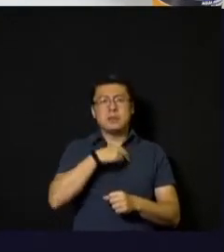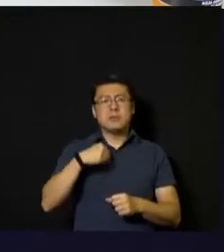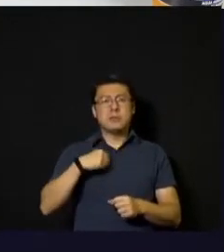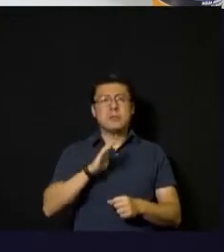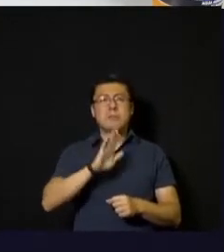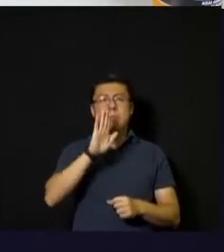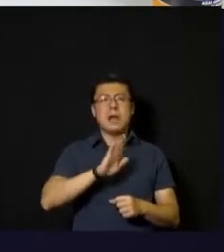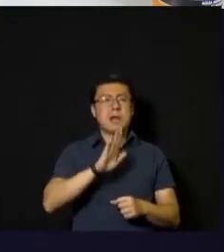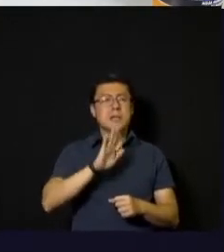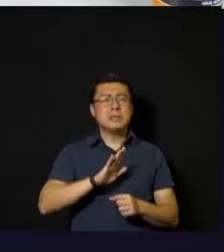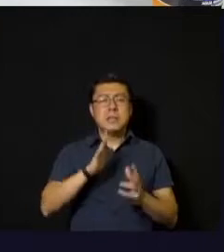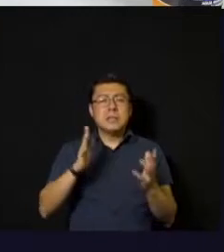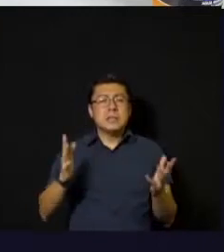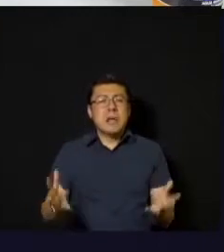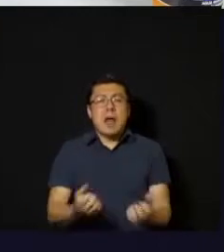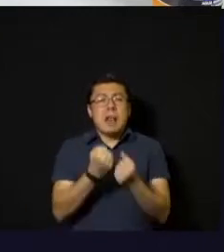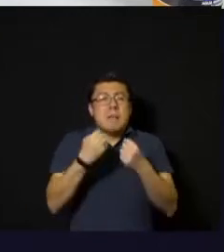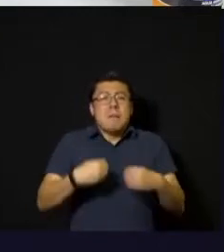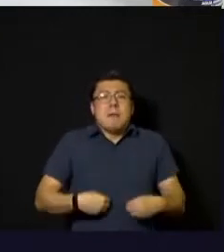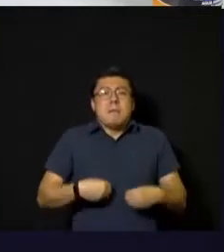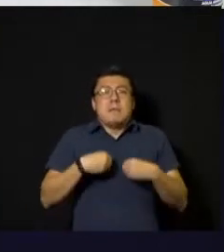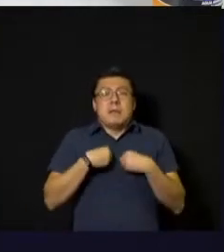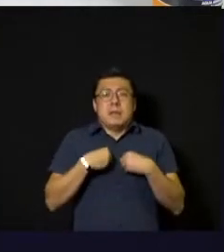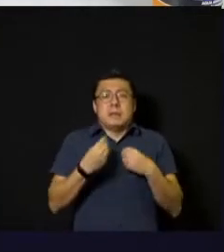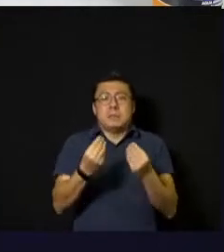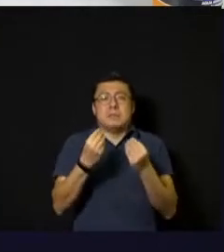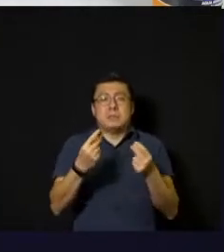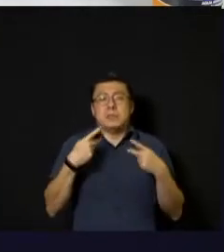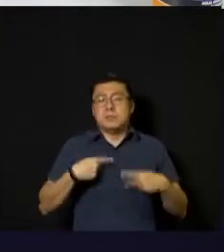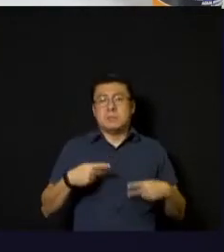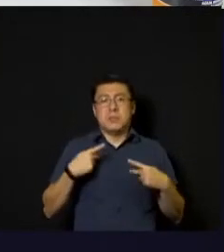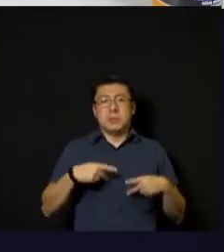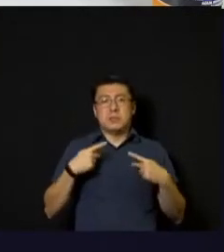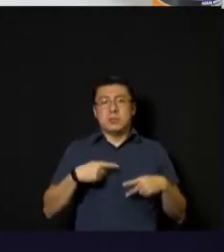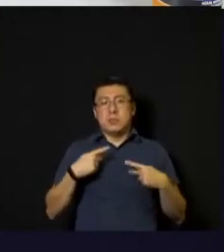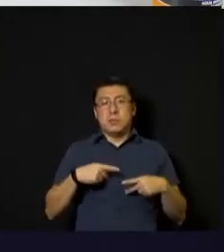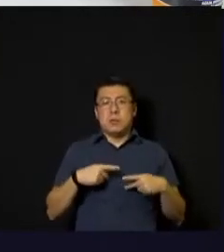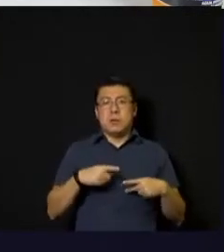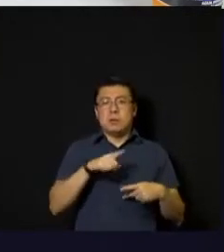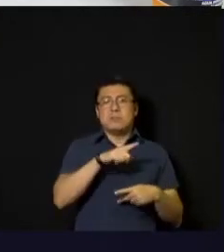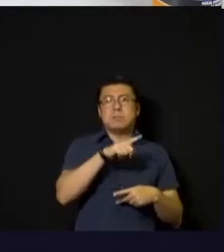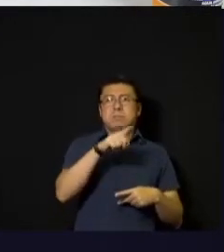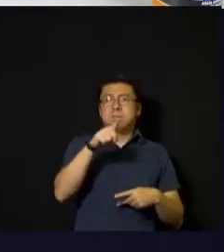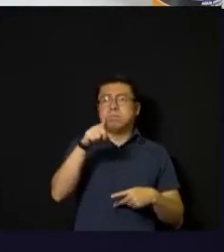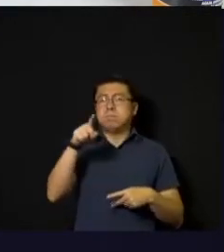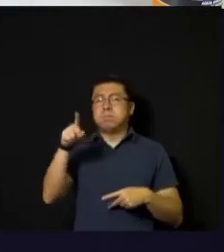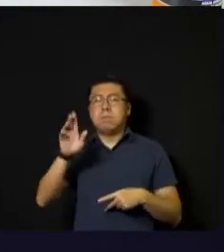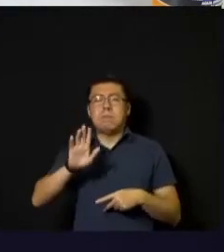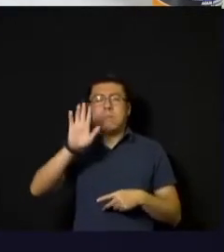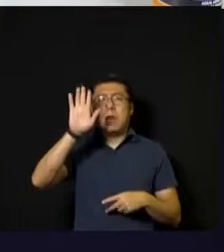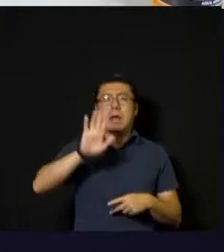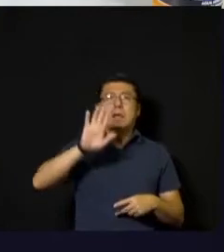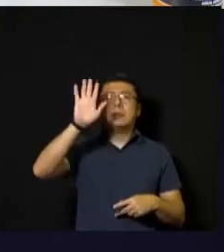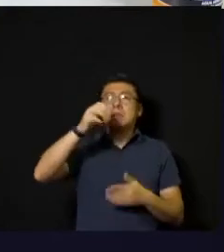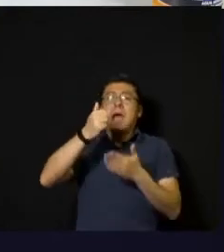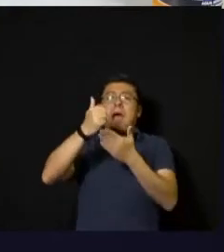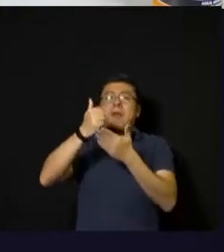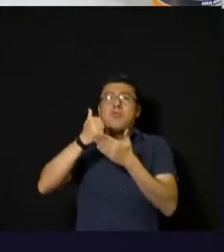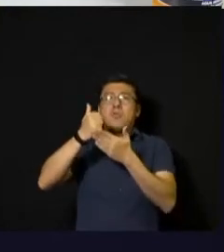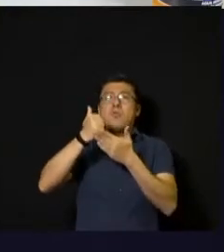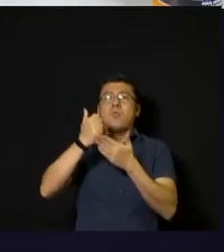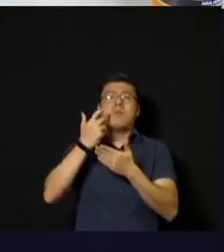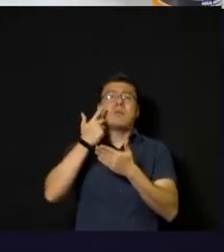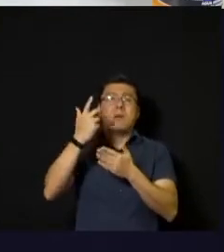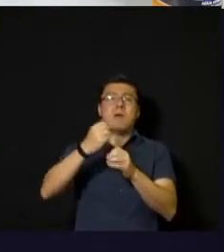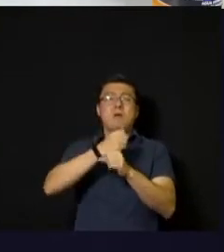like the lifesaver of many people. We have an opportunity at our hands, and many people are saying, "I am looking